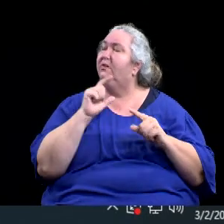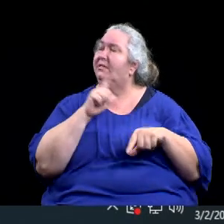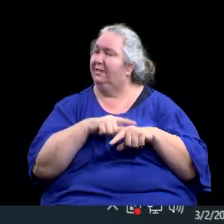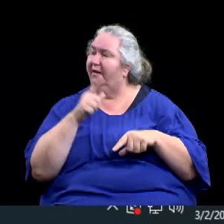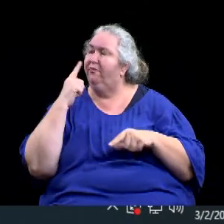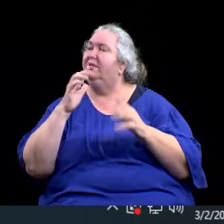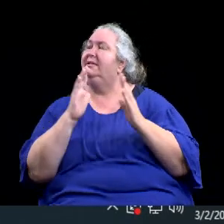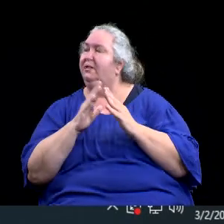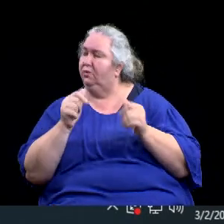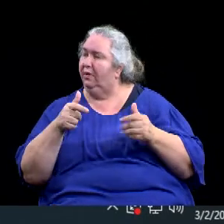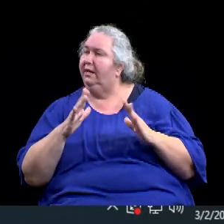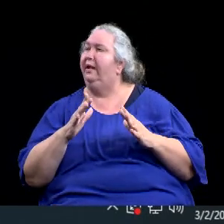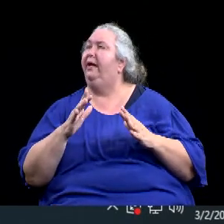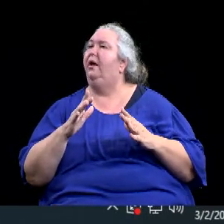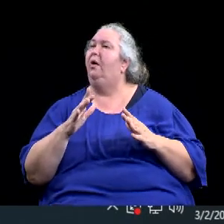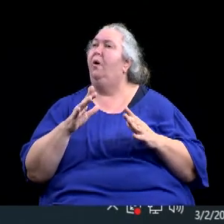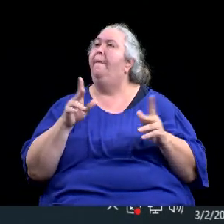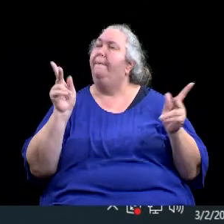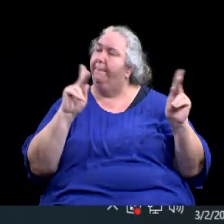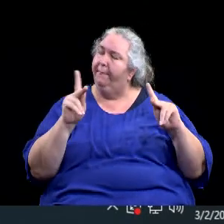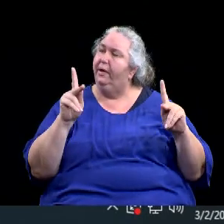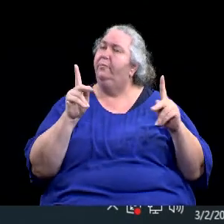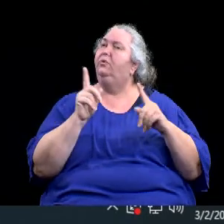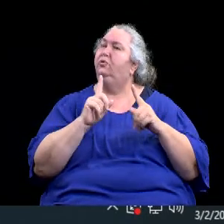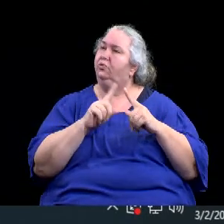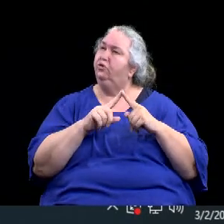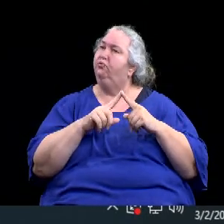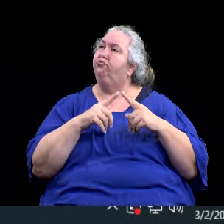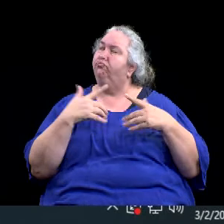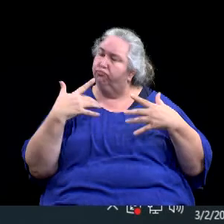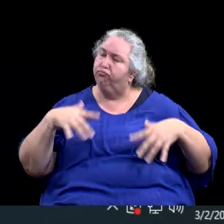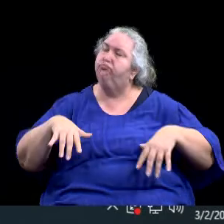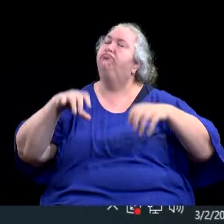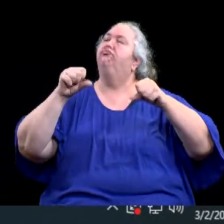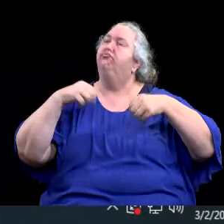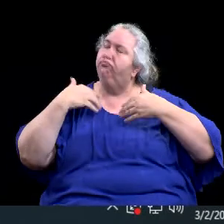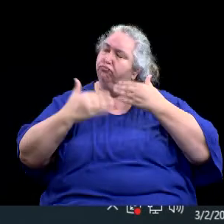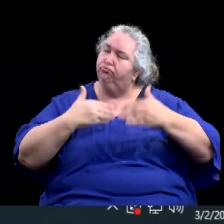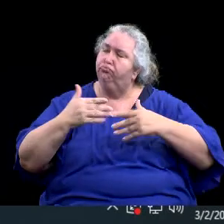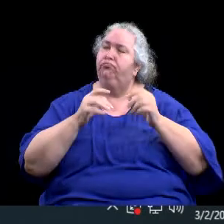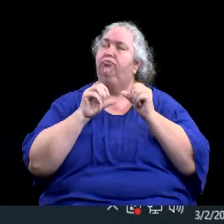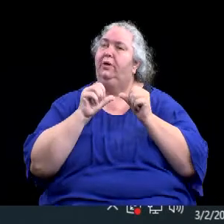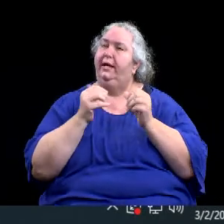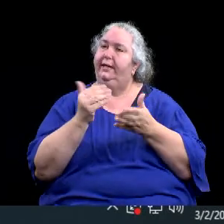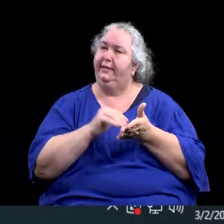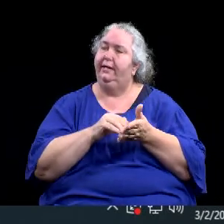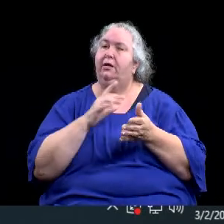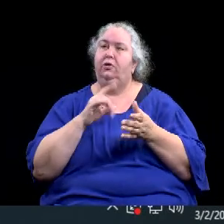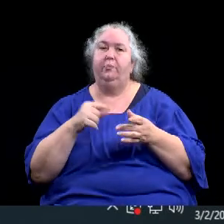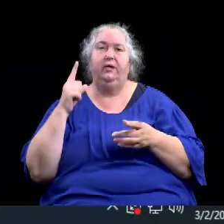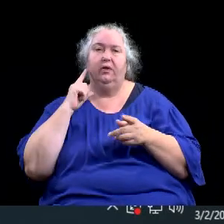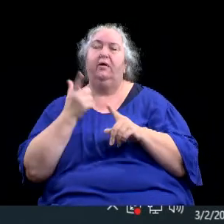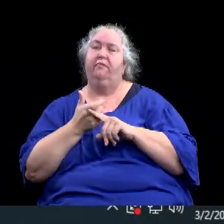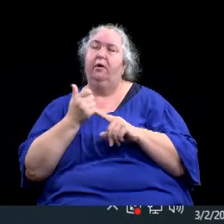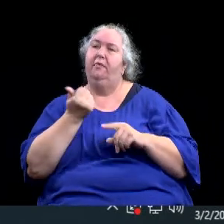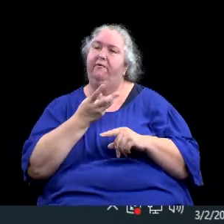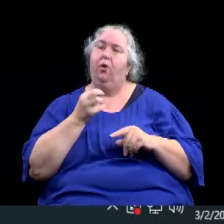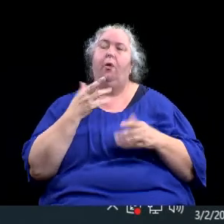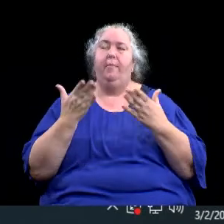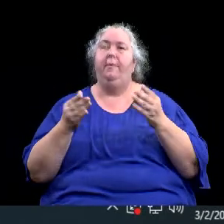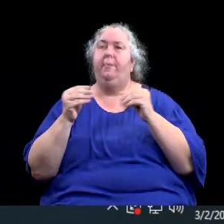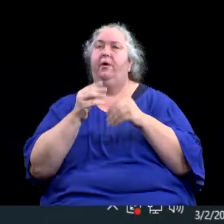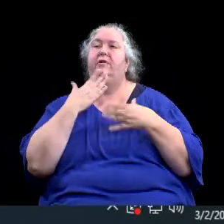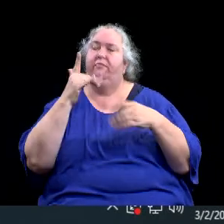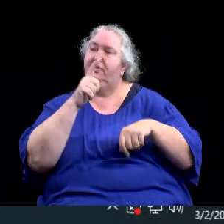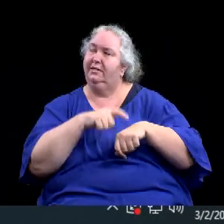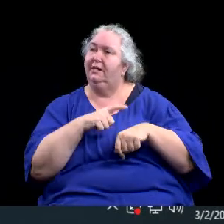in life. Please let us race. You will be hearing from a few or perhaps more. Thank you for your time. I respectfully request your most sincere